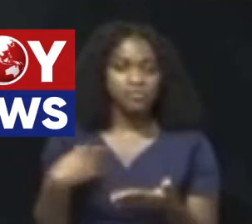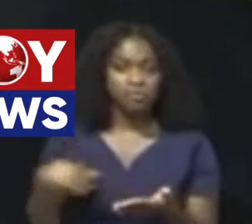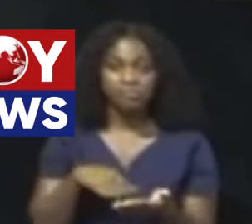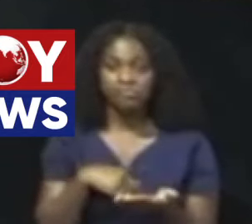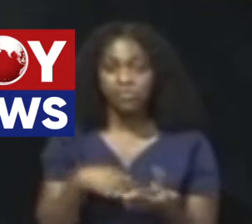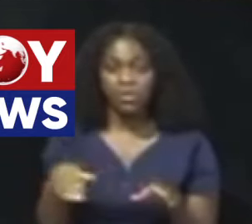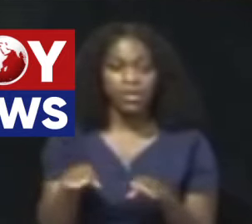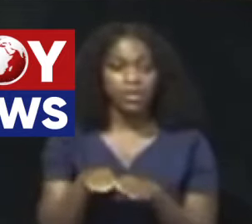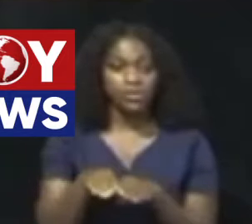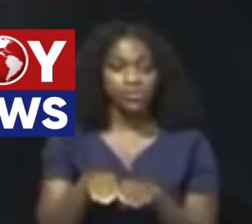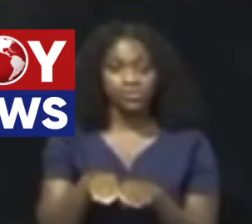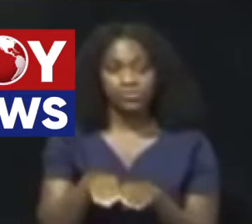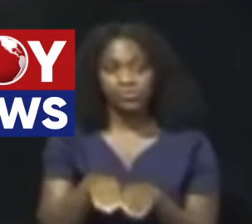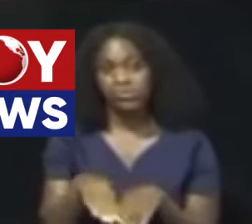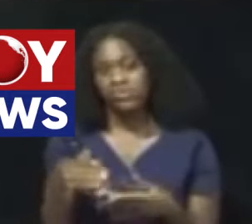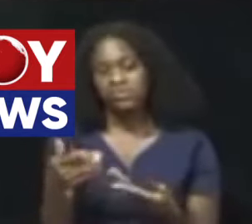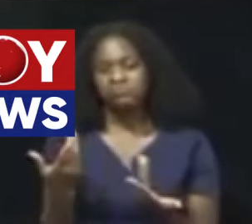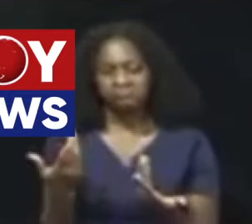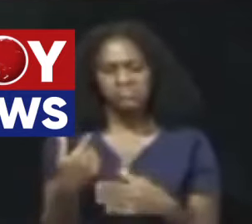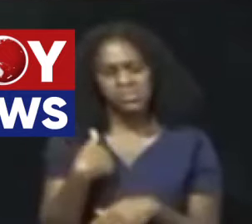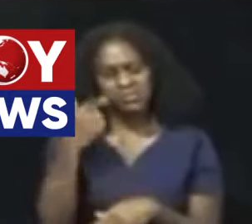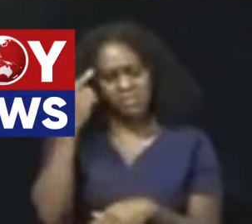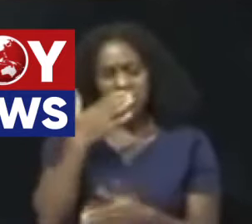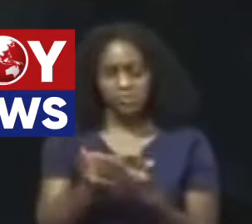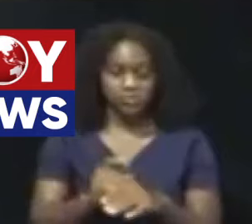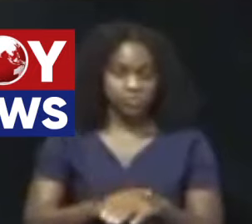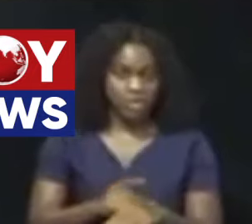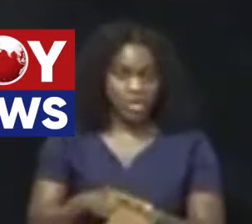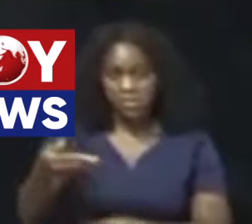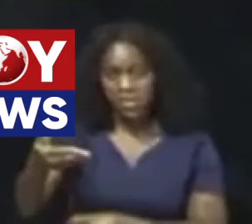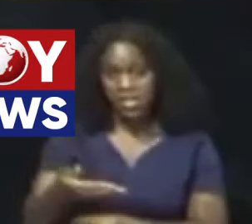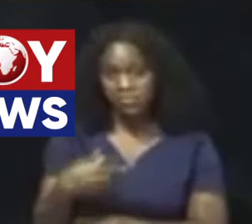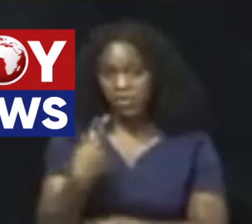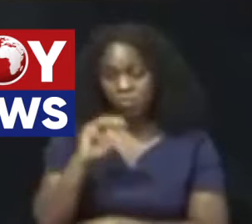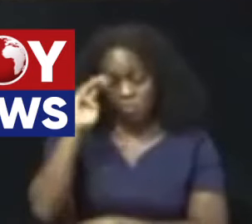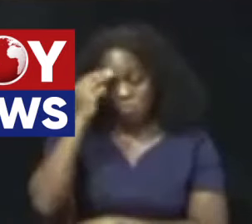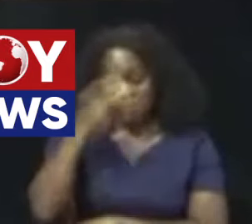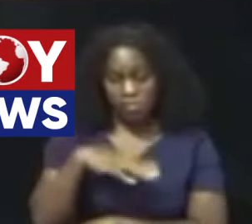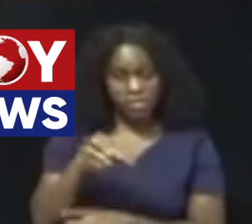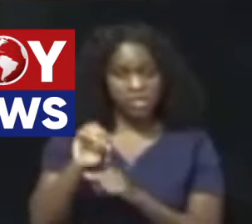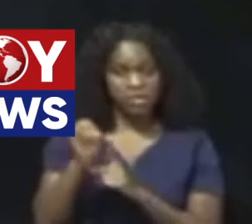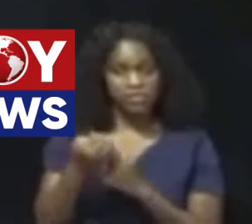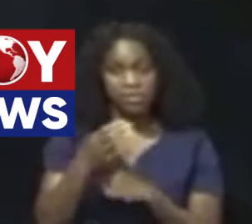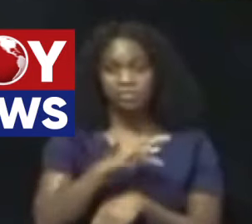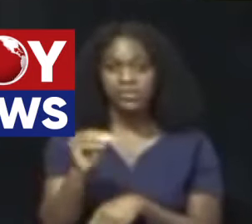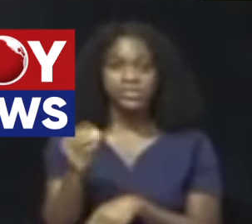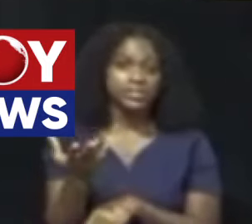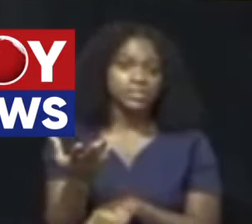2 days is good time to get the ministers responsible for the environment and for